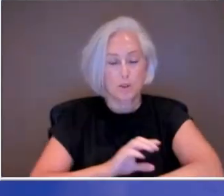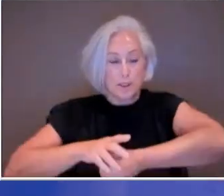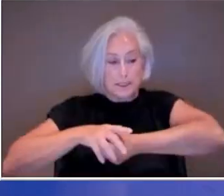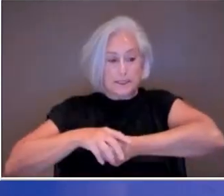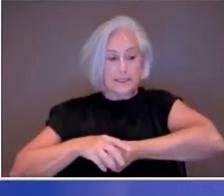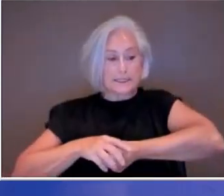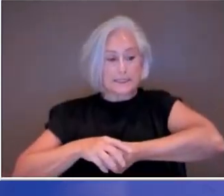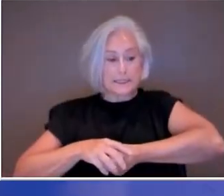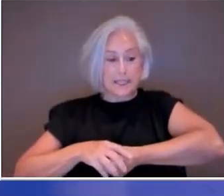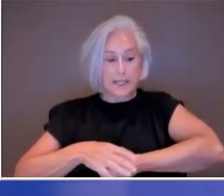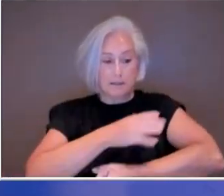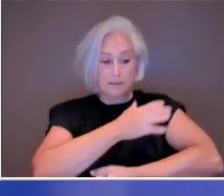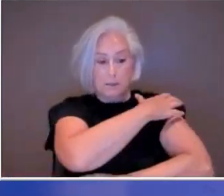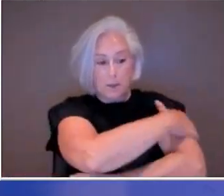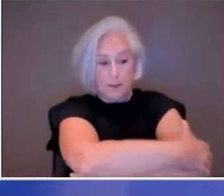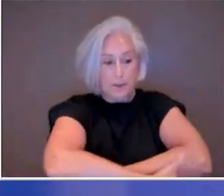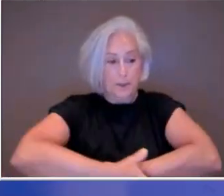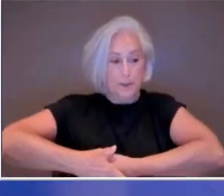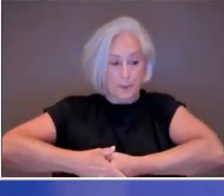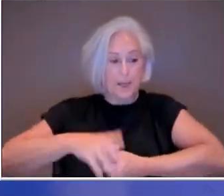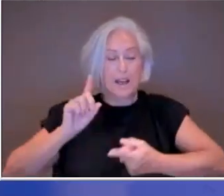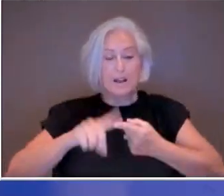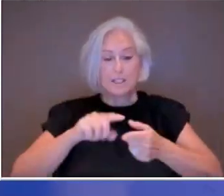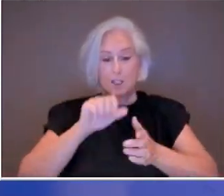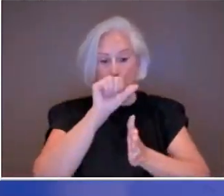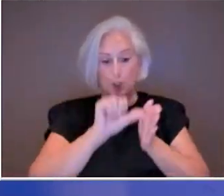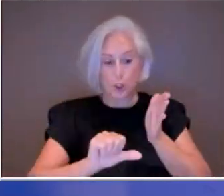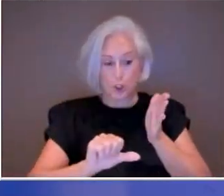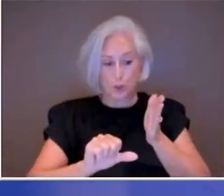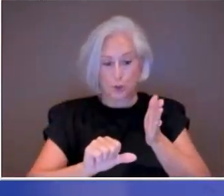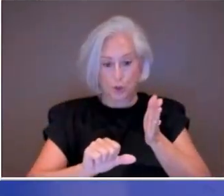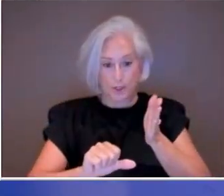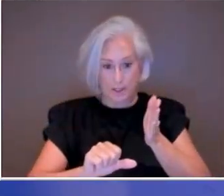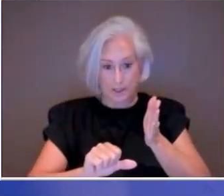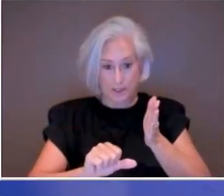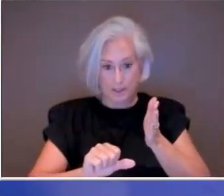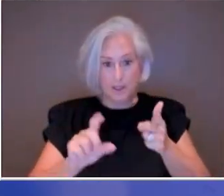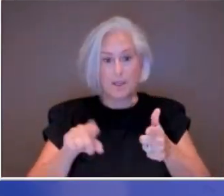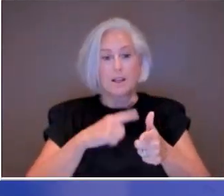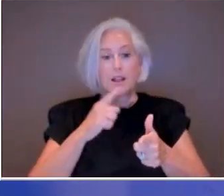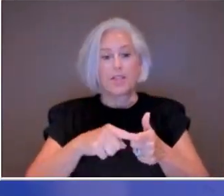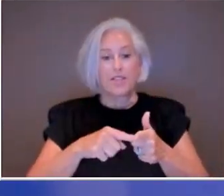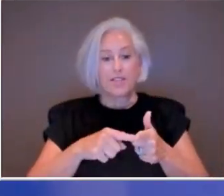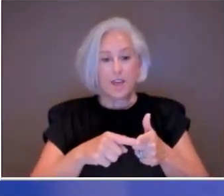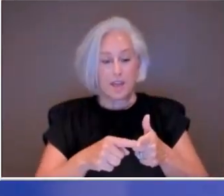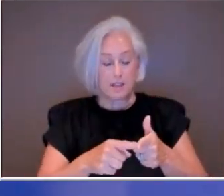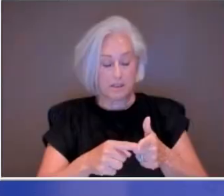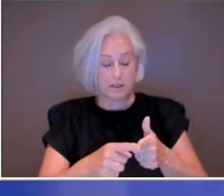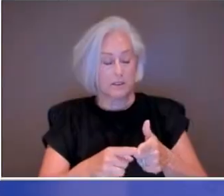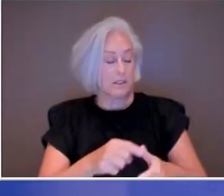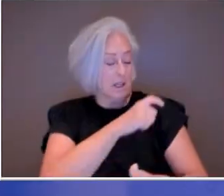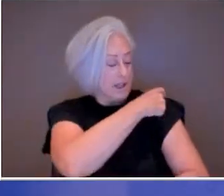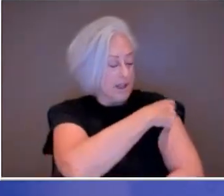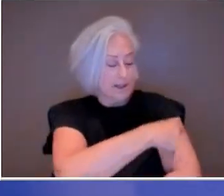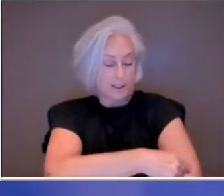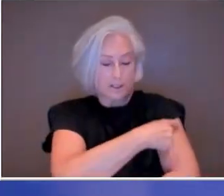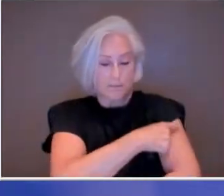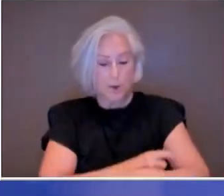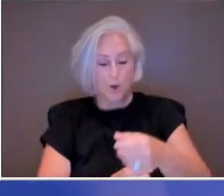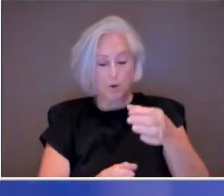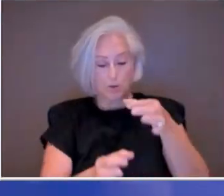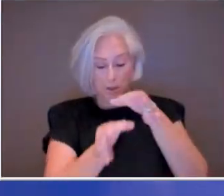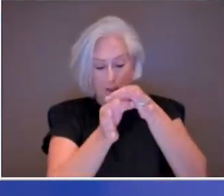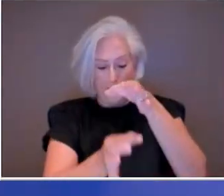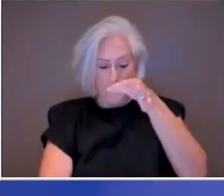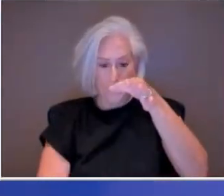surgery, and then they had put a titanium rod in from this joint down to here that stays